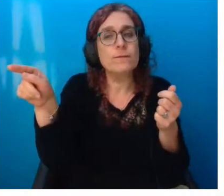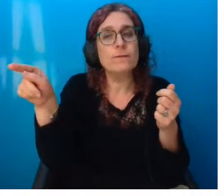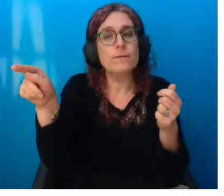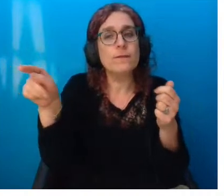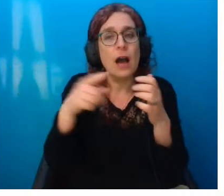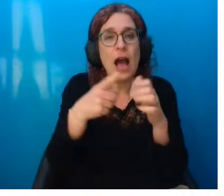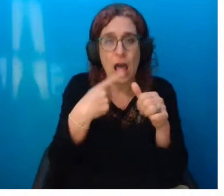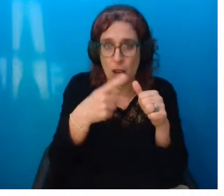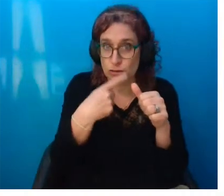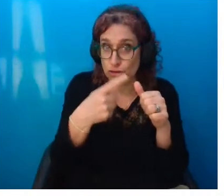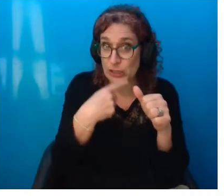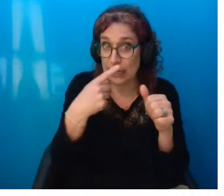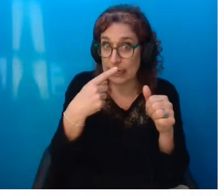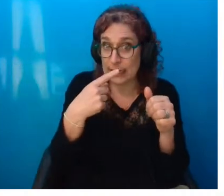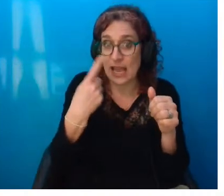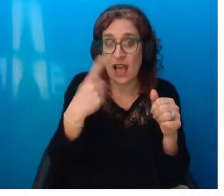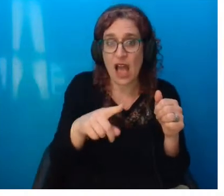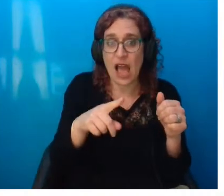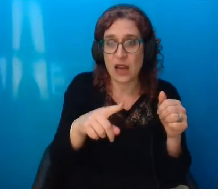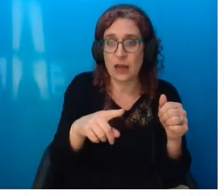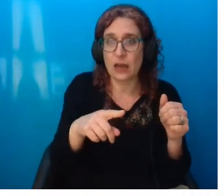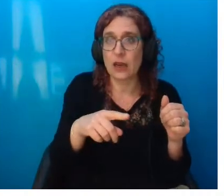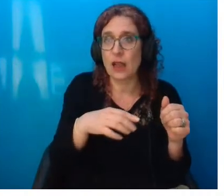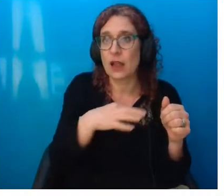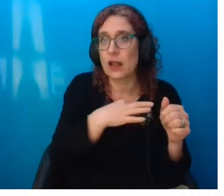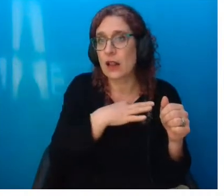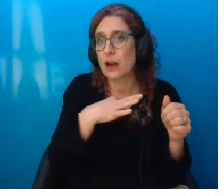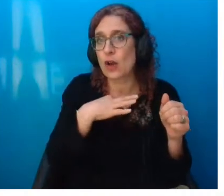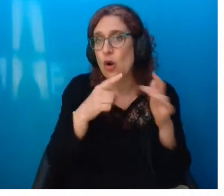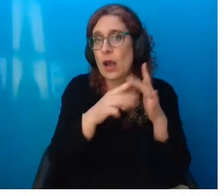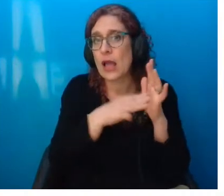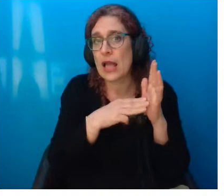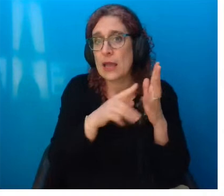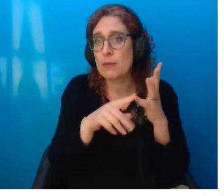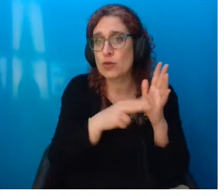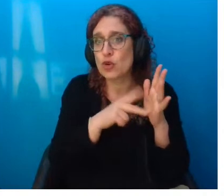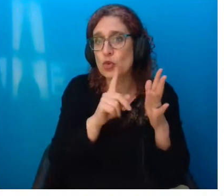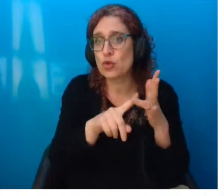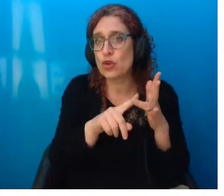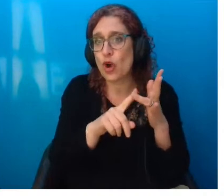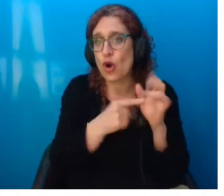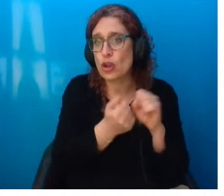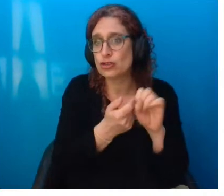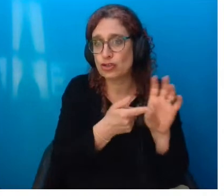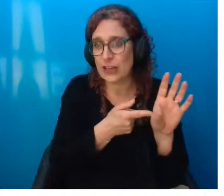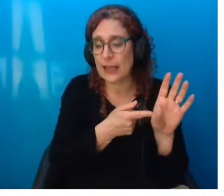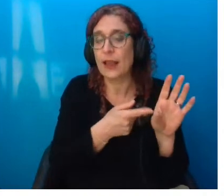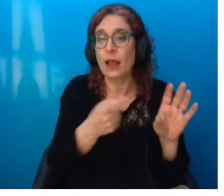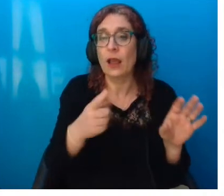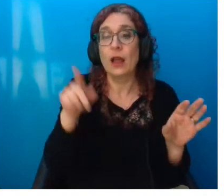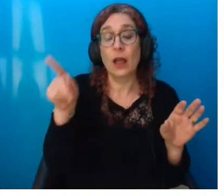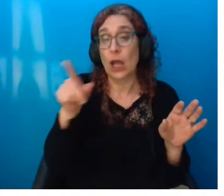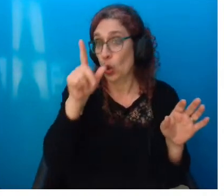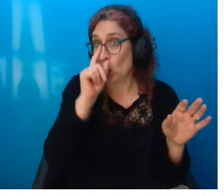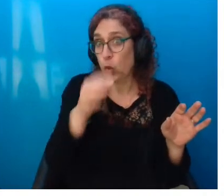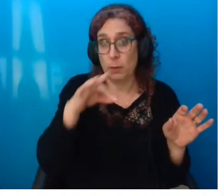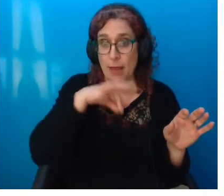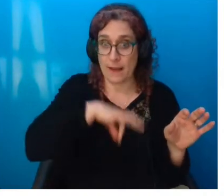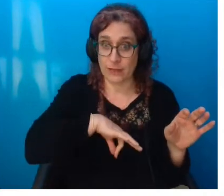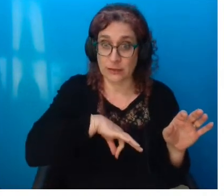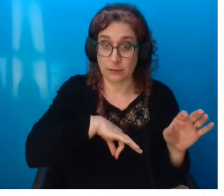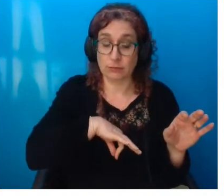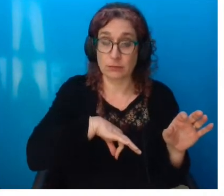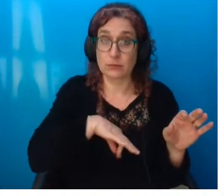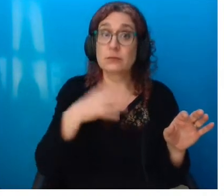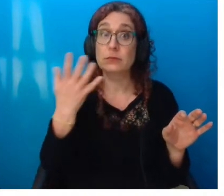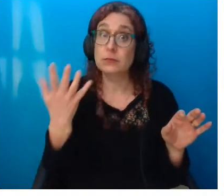European Academy of Allergy and Clinical Immunology, who might benefit from allergen immunotherapy. Patients with